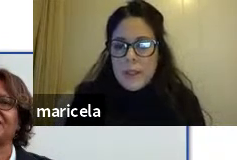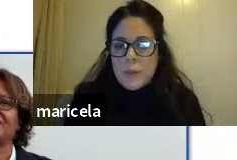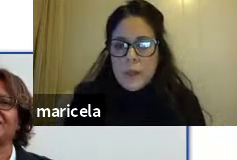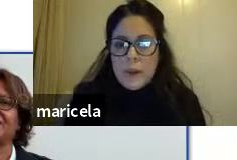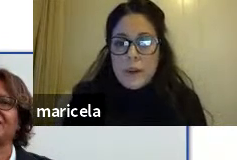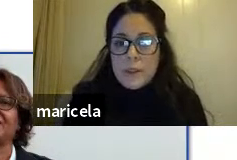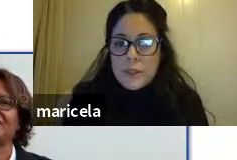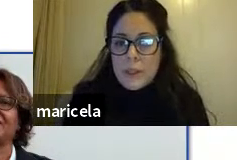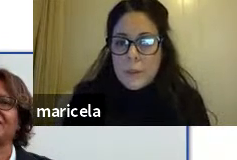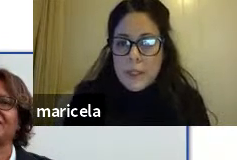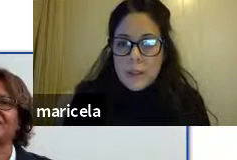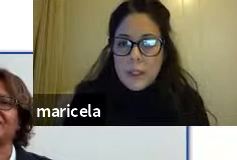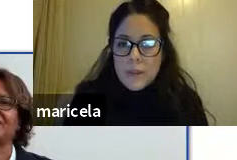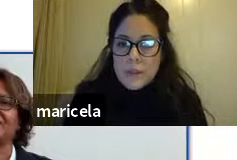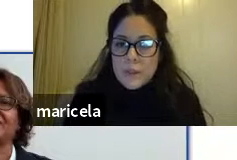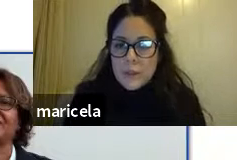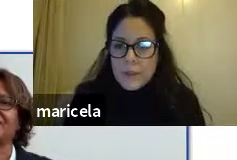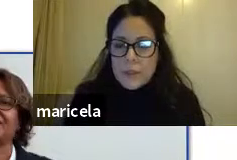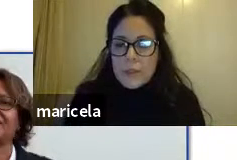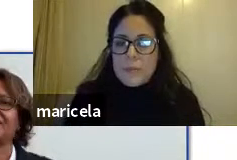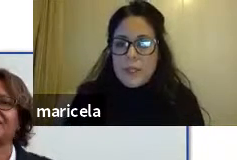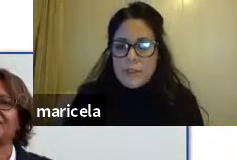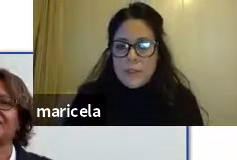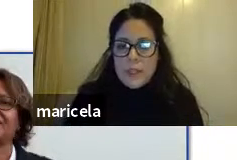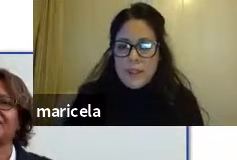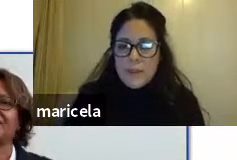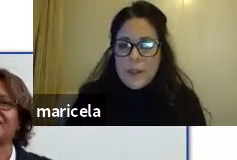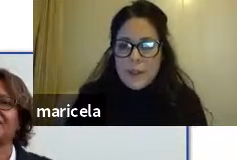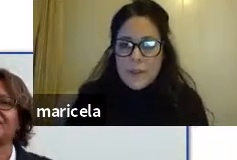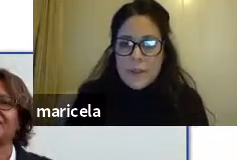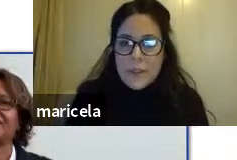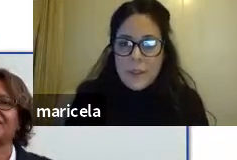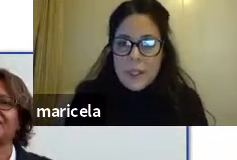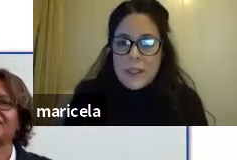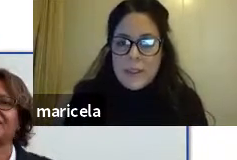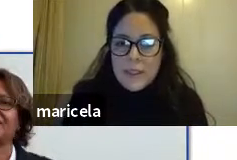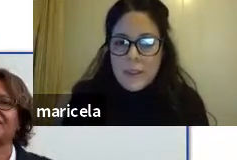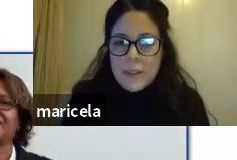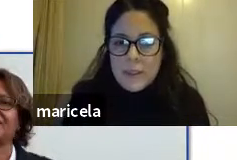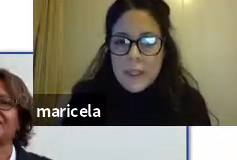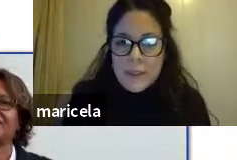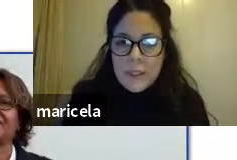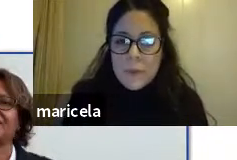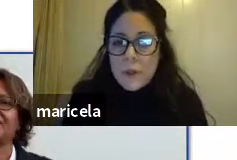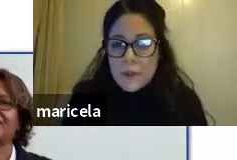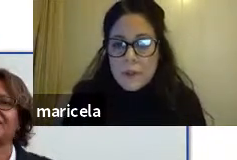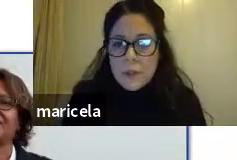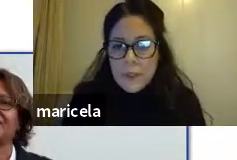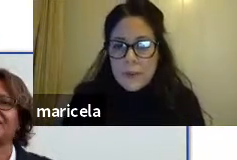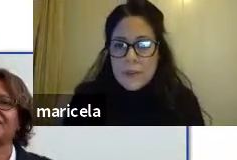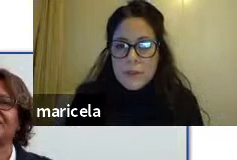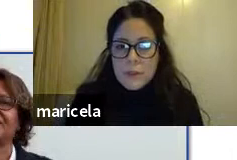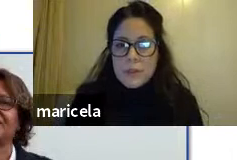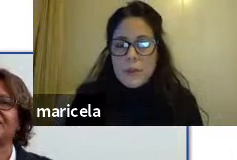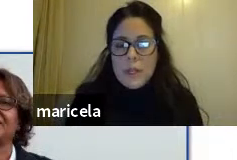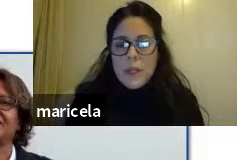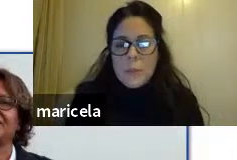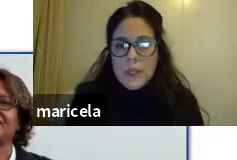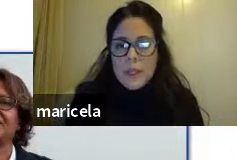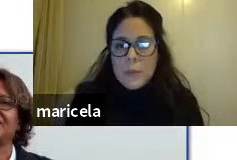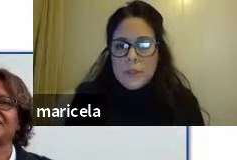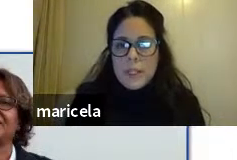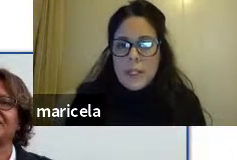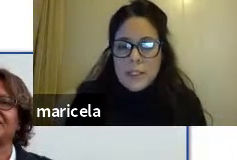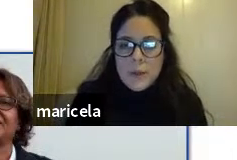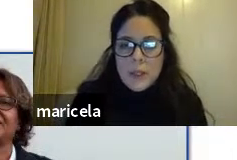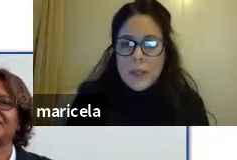mask. We are also in the middle of a surge. So as much as we also are noting, yes, there is a vaccine, we're also in the middle of a surge. So